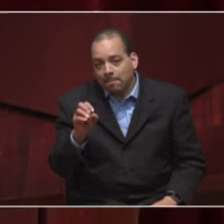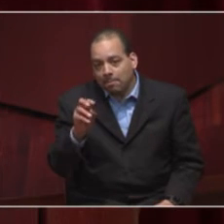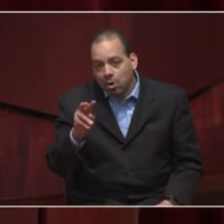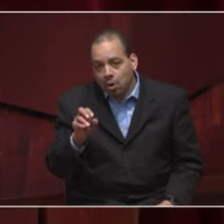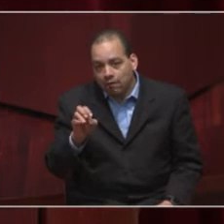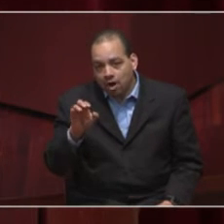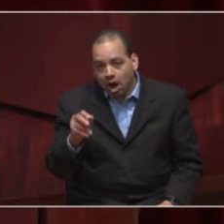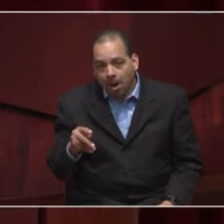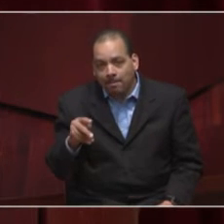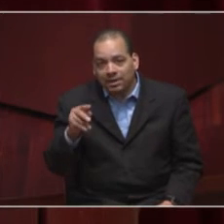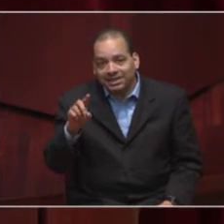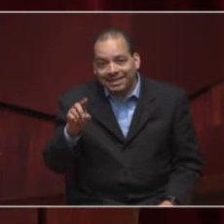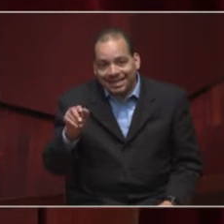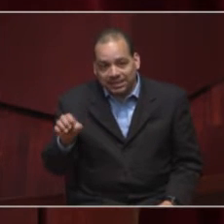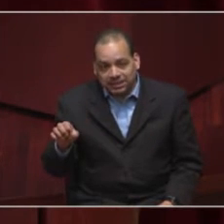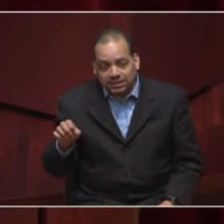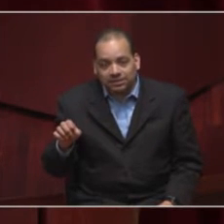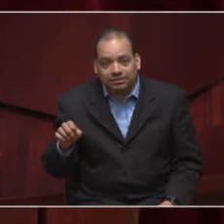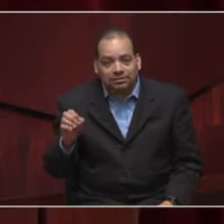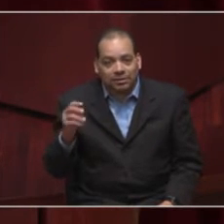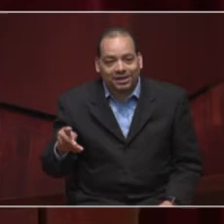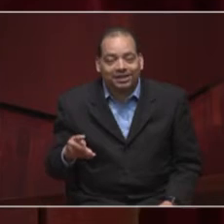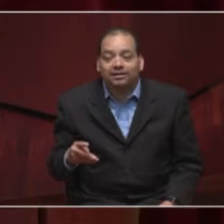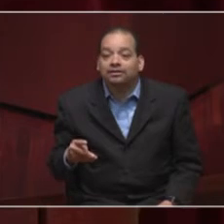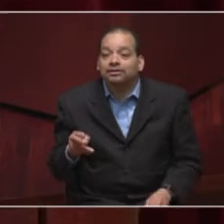And Lynn, you'll advance the slides for me?